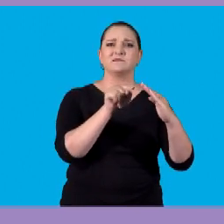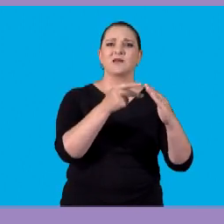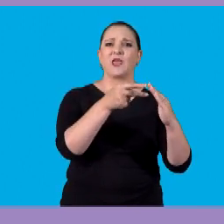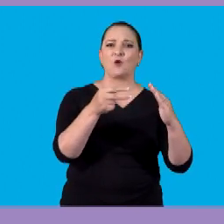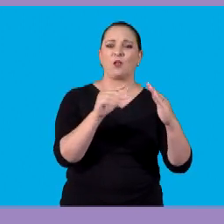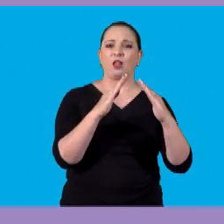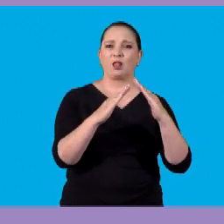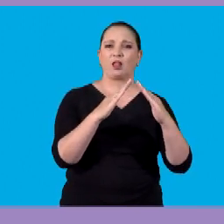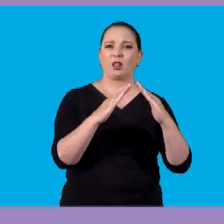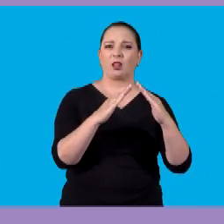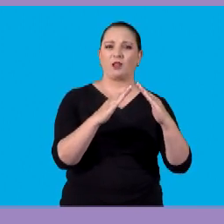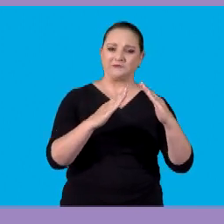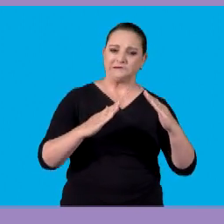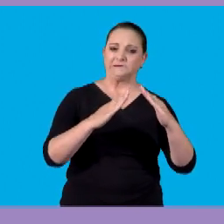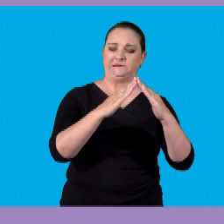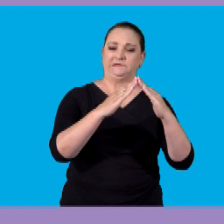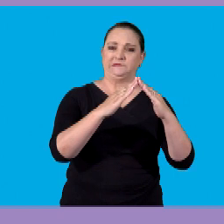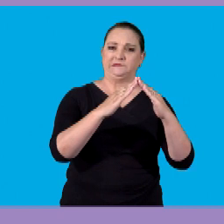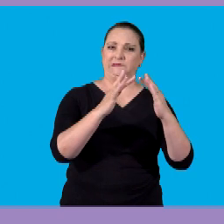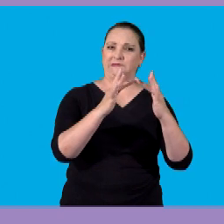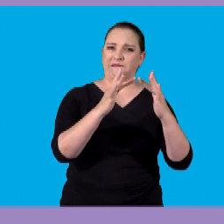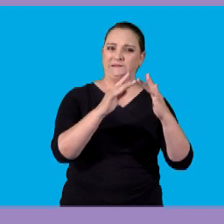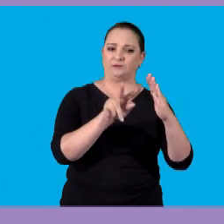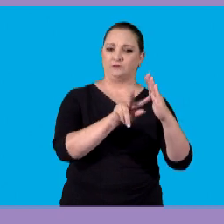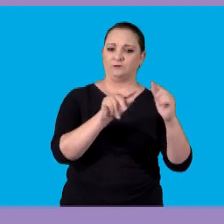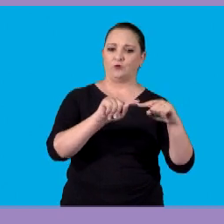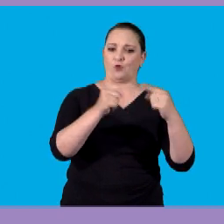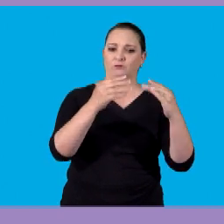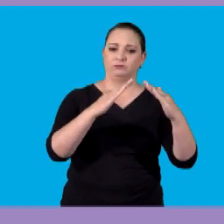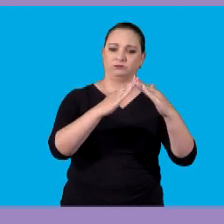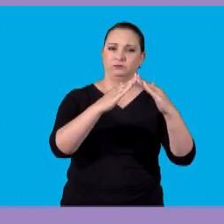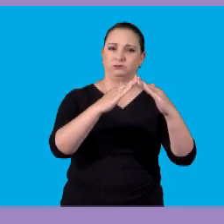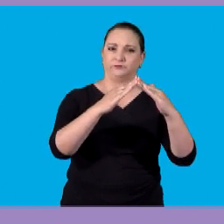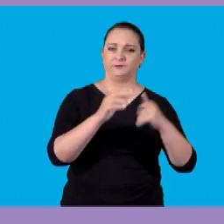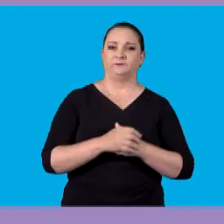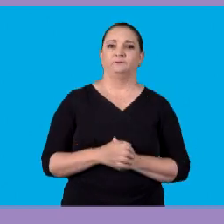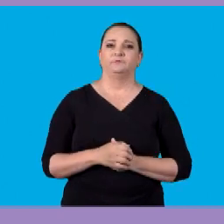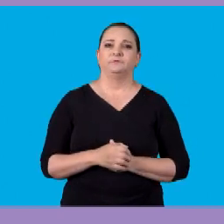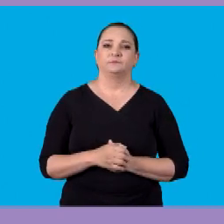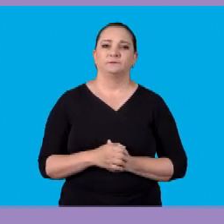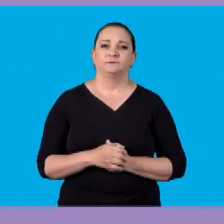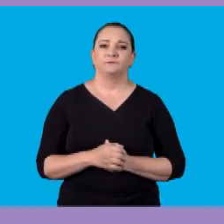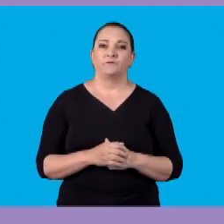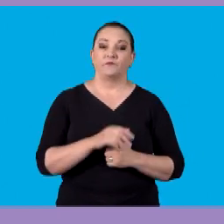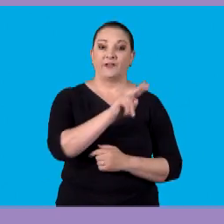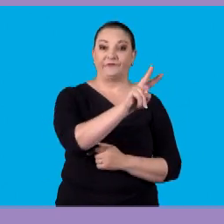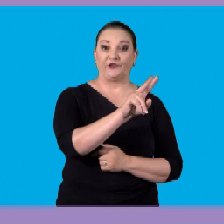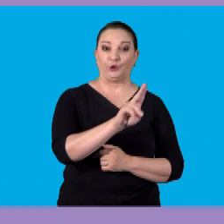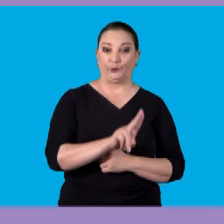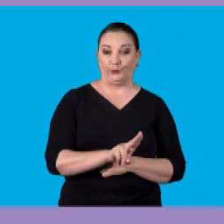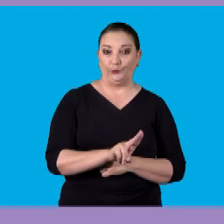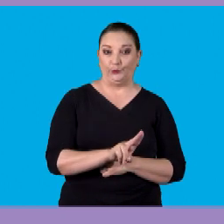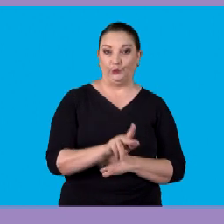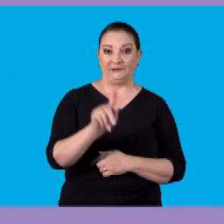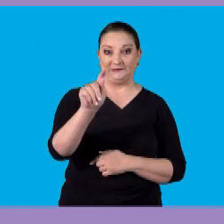when we look at those two sides, they are adjacent to each other. Then we are also shown that